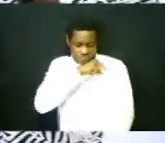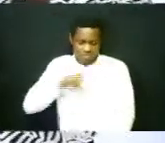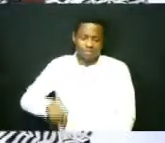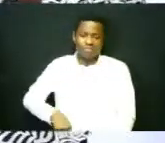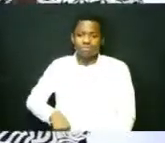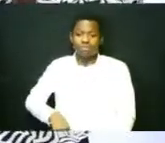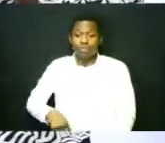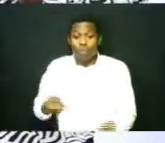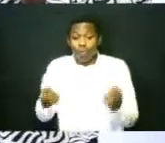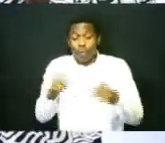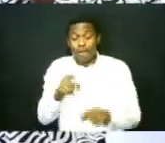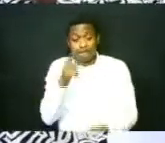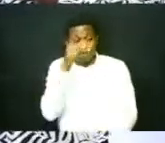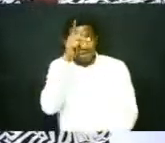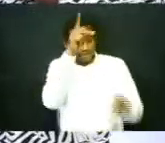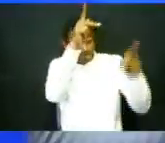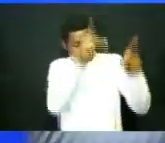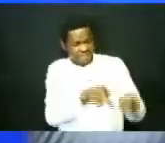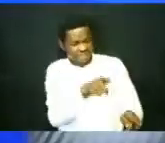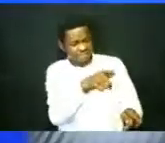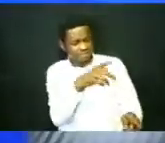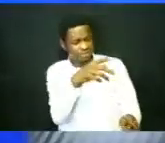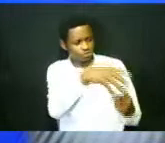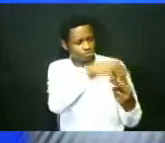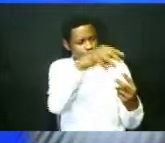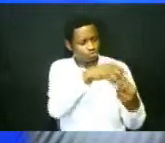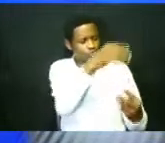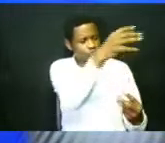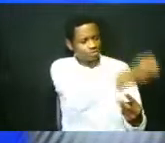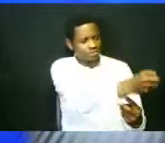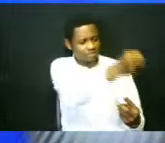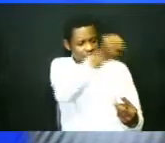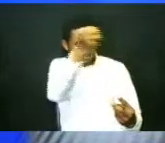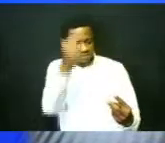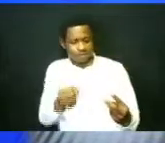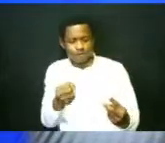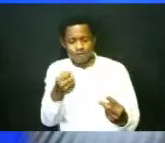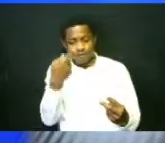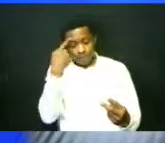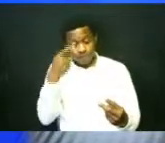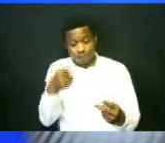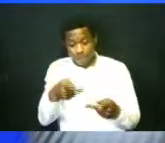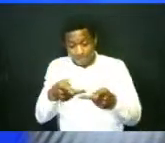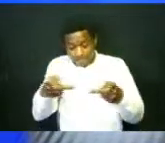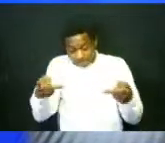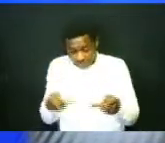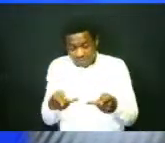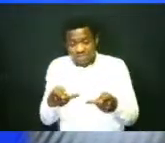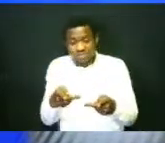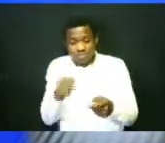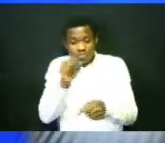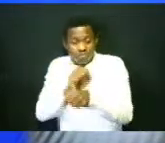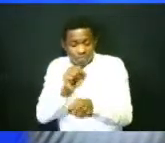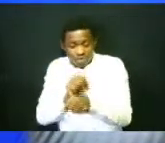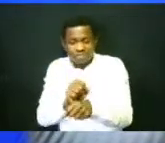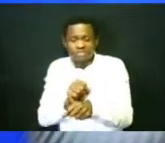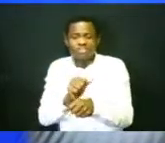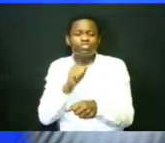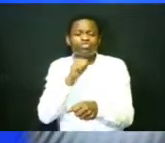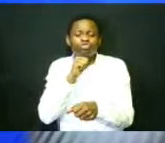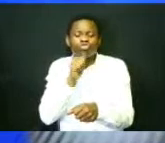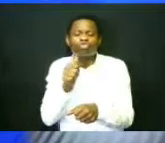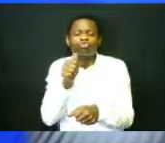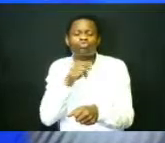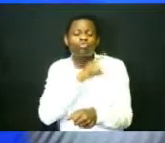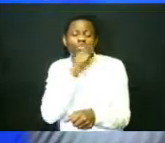qualified for, especially among others that are far better than him, then it is favor that